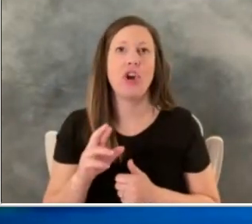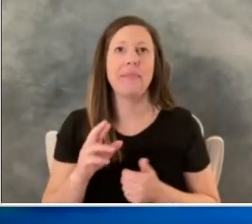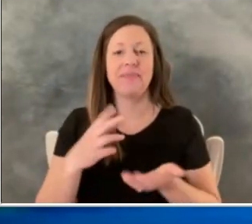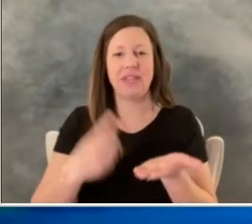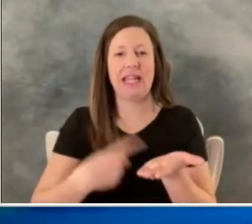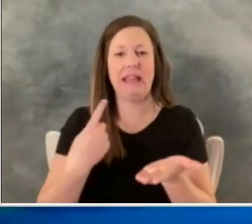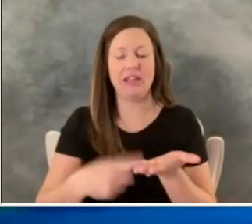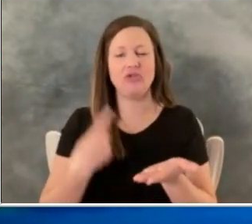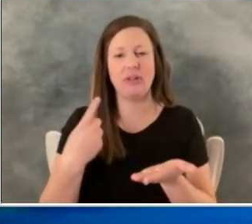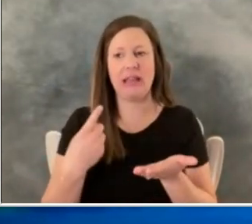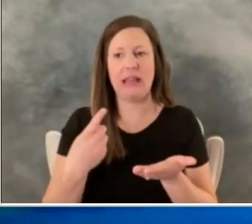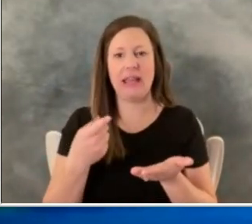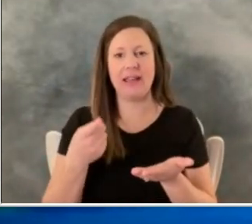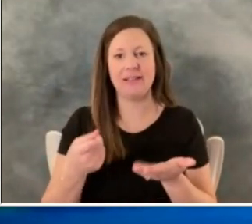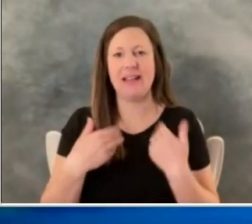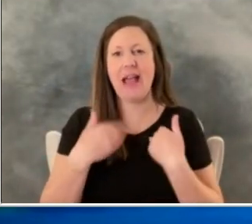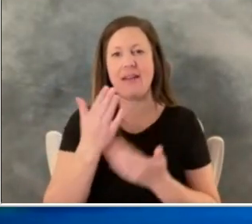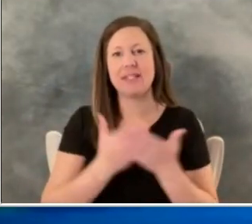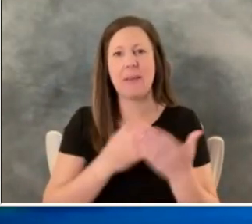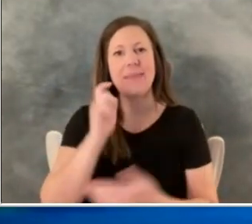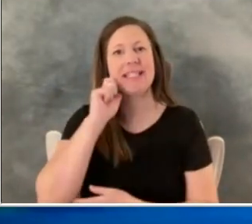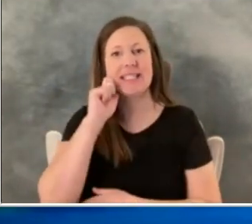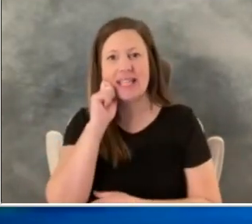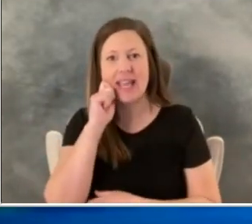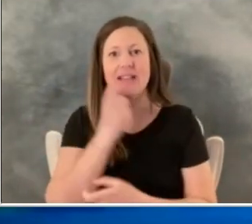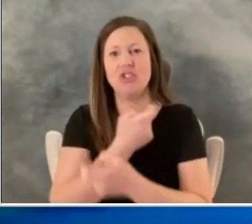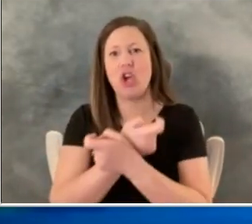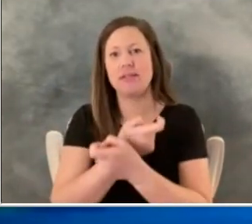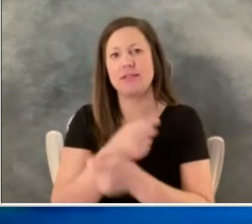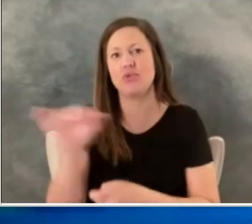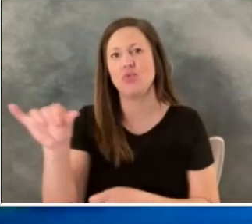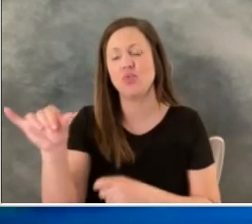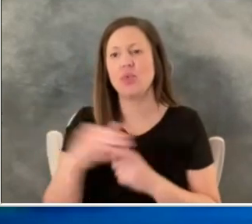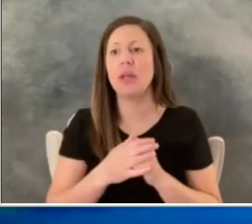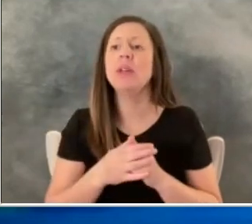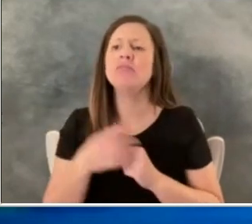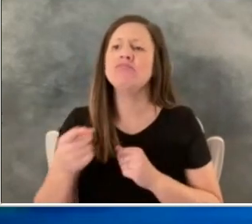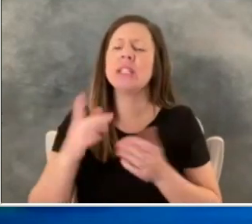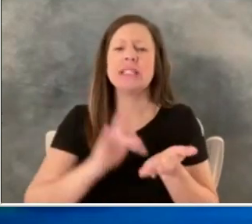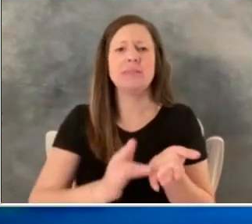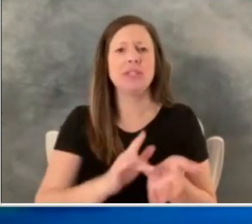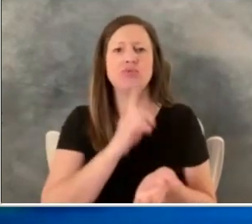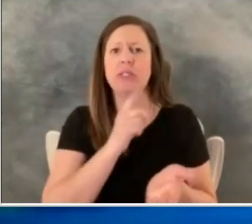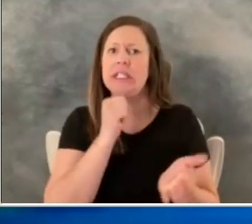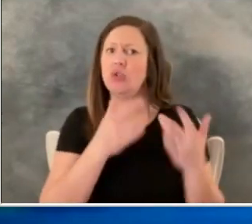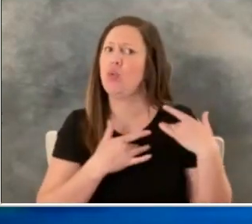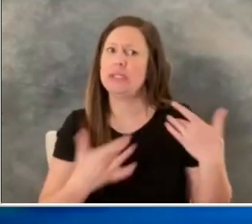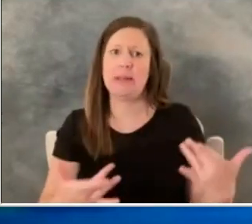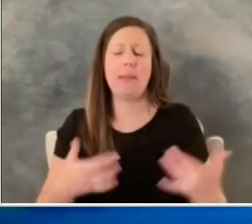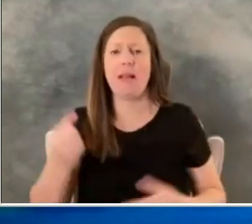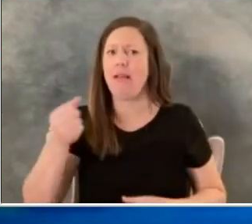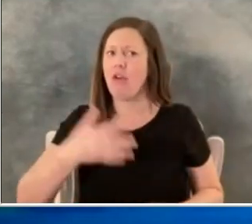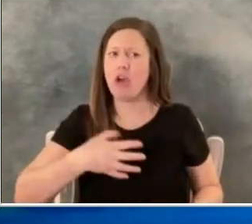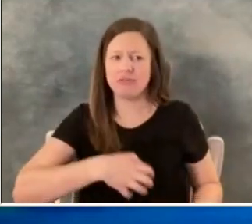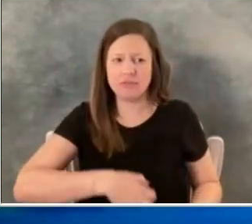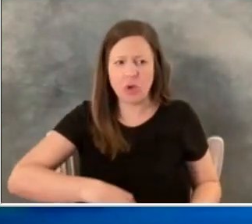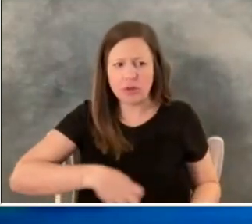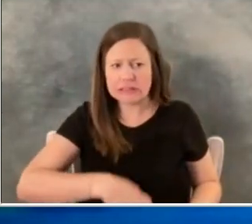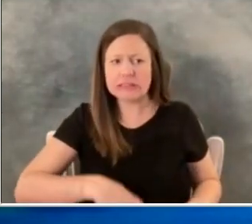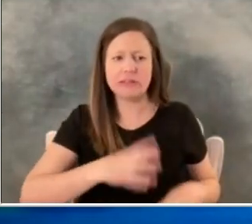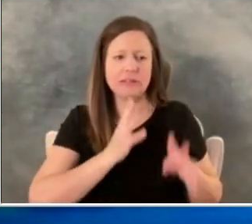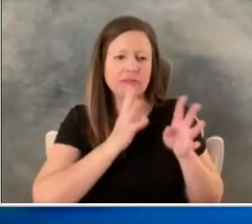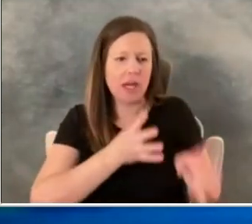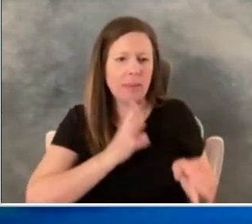with some skin toxicity. But these are medications that don't typically cause nausea or vomiting or hair